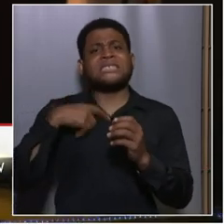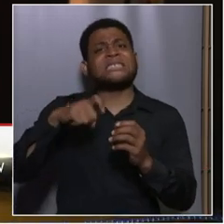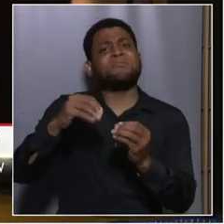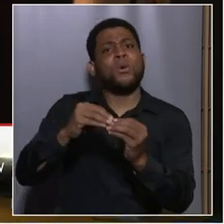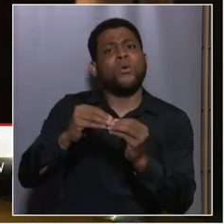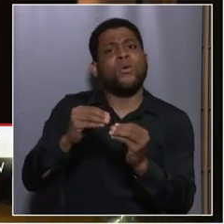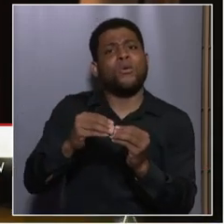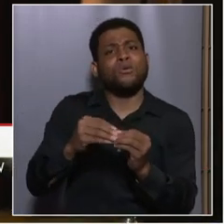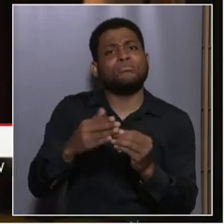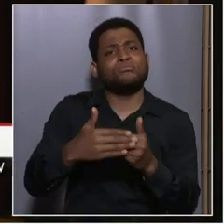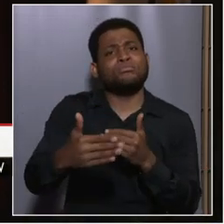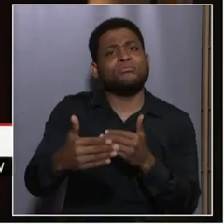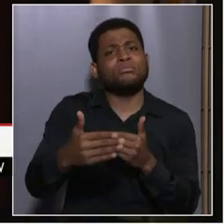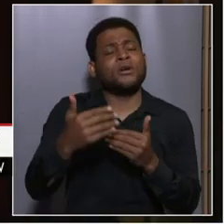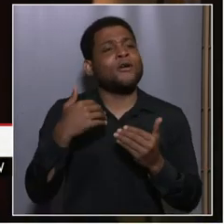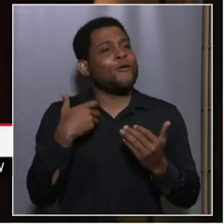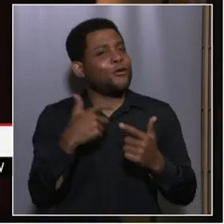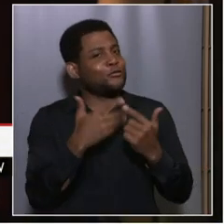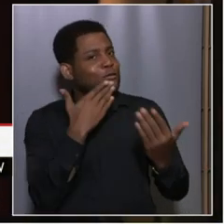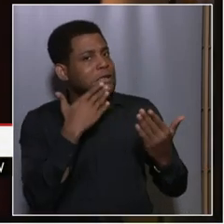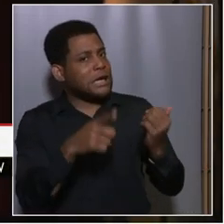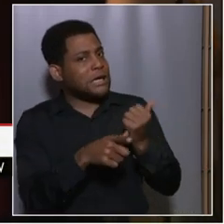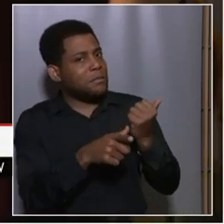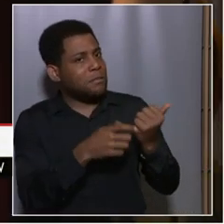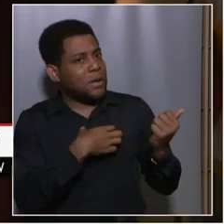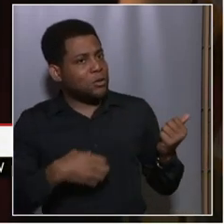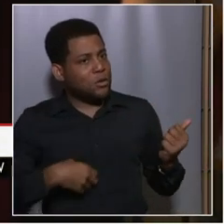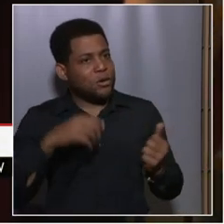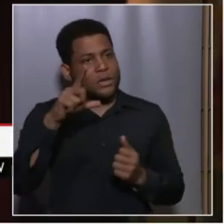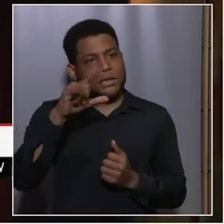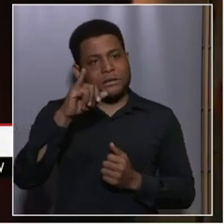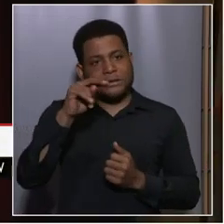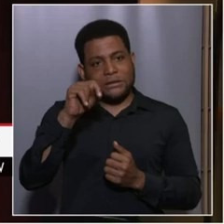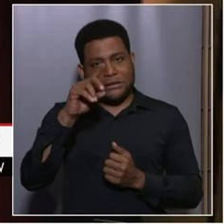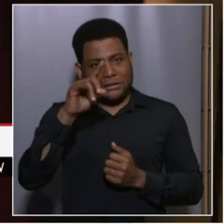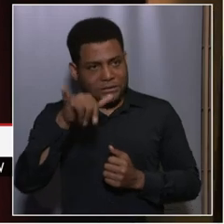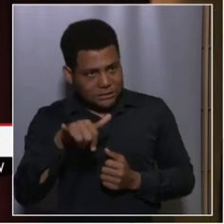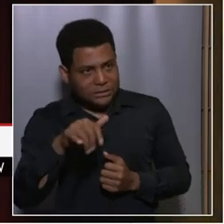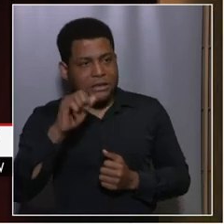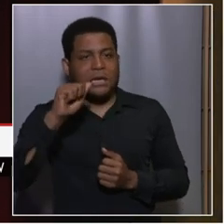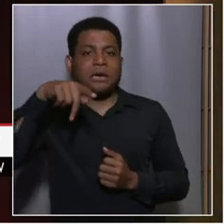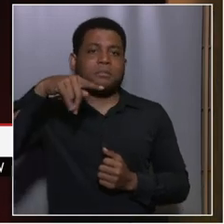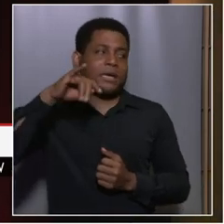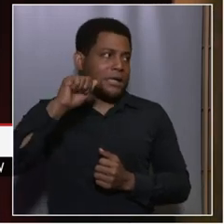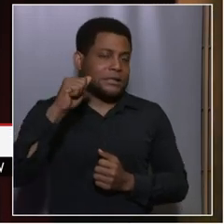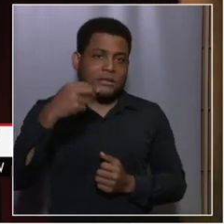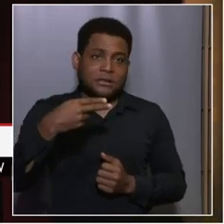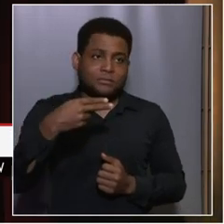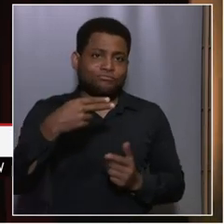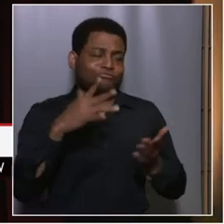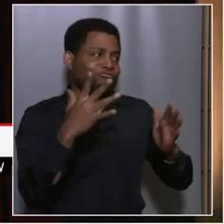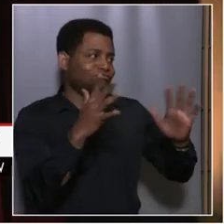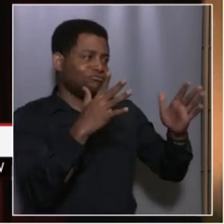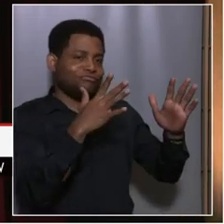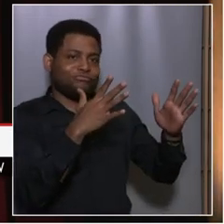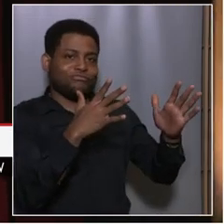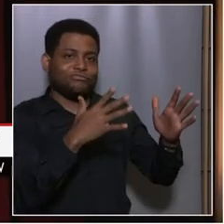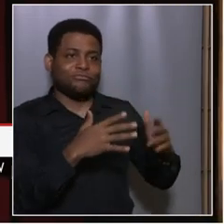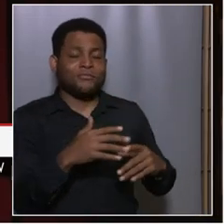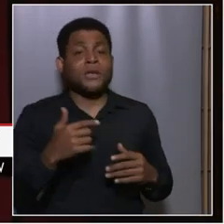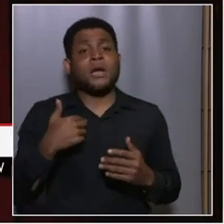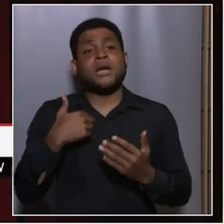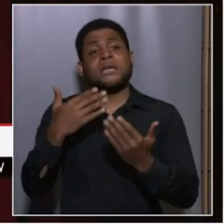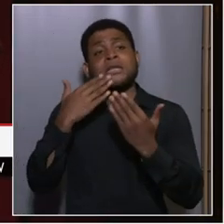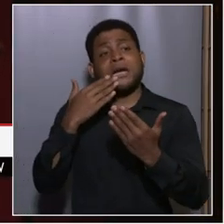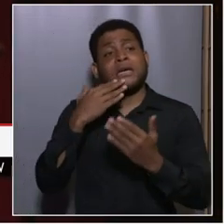Deputy Mayor, for your work and leadership. I want to thank Jasmine Benab, who is